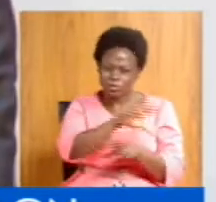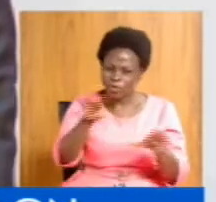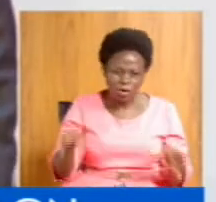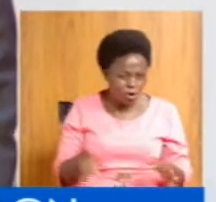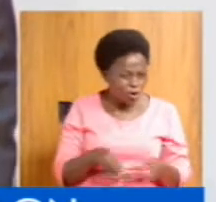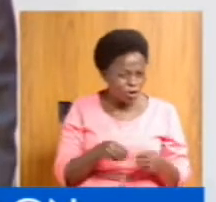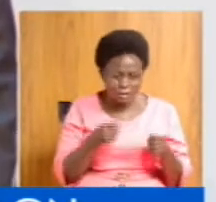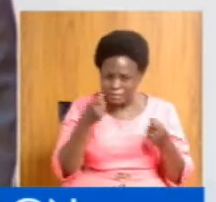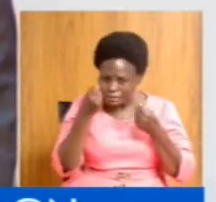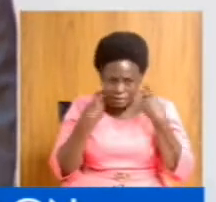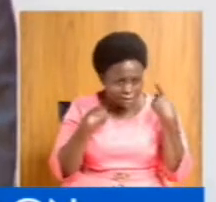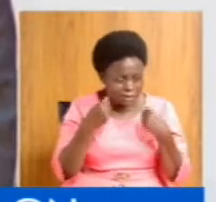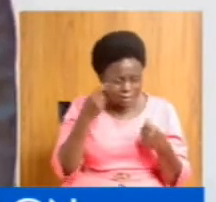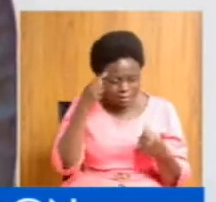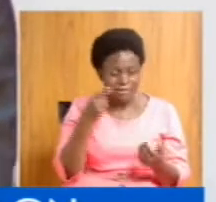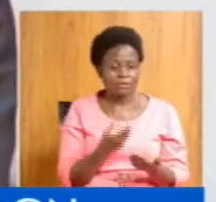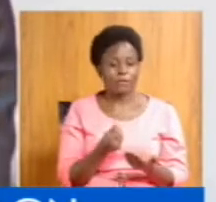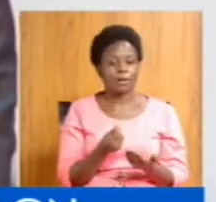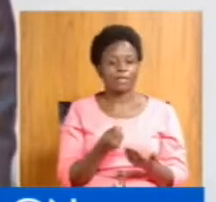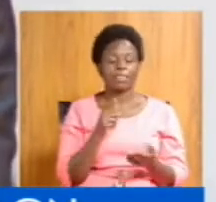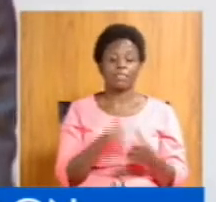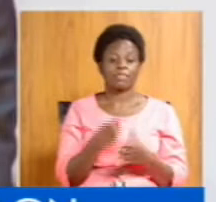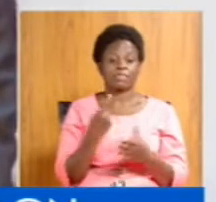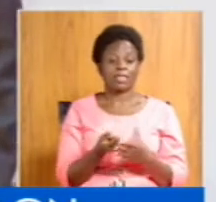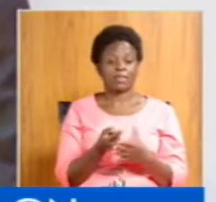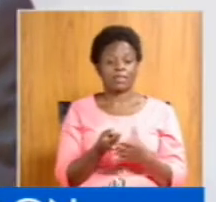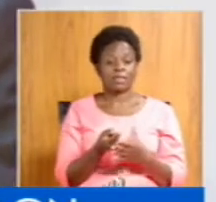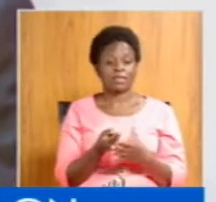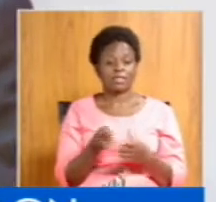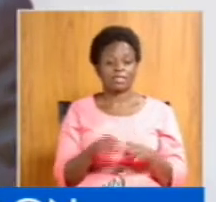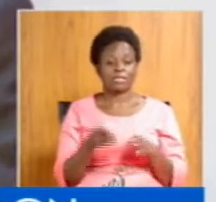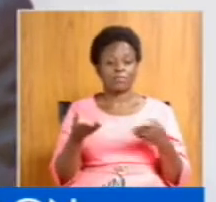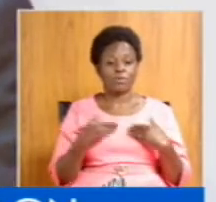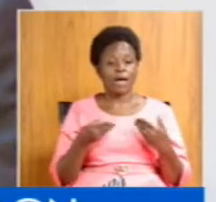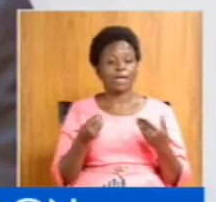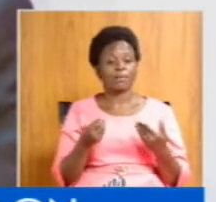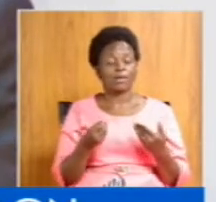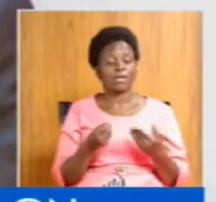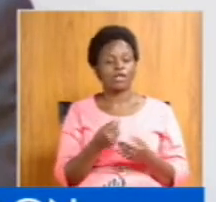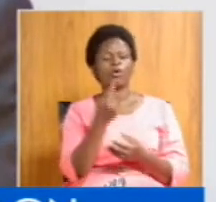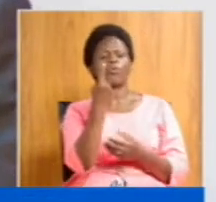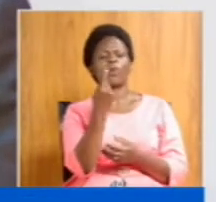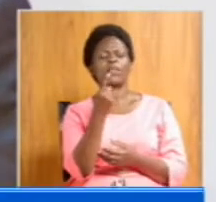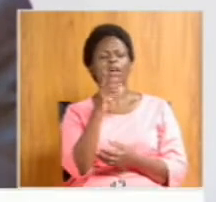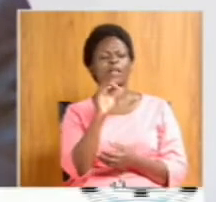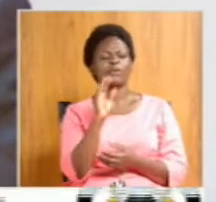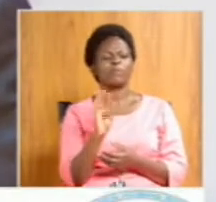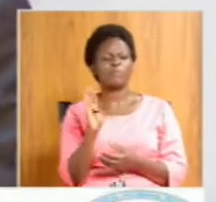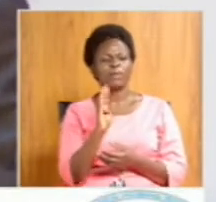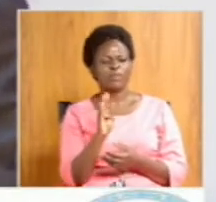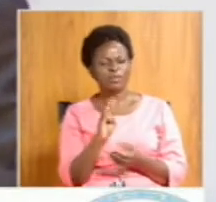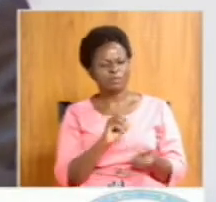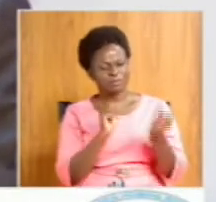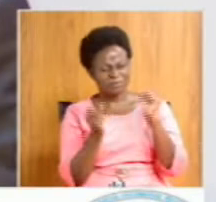still crying for good money then we also had money 100 billion which went eventually